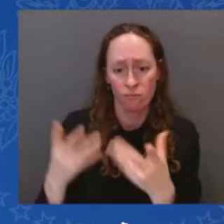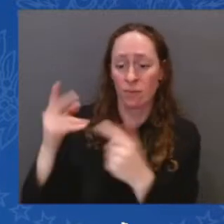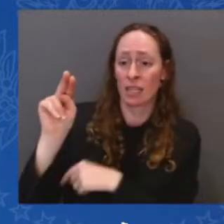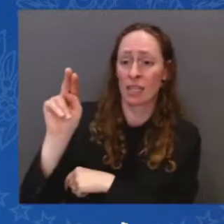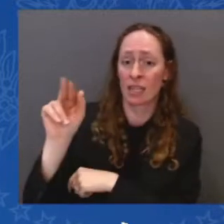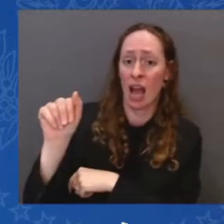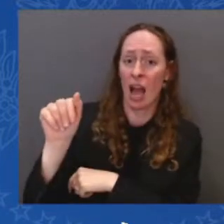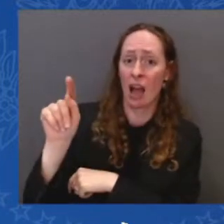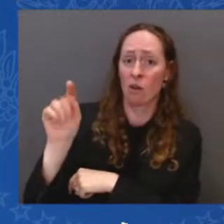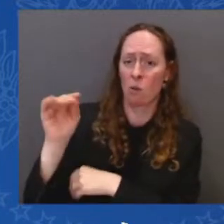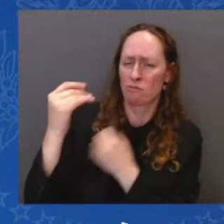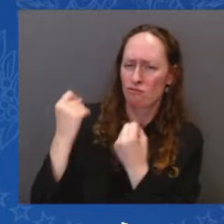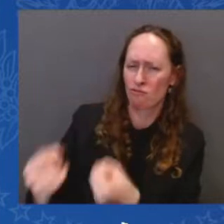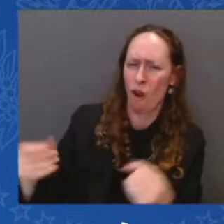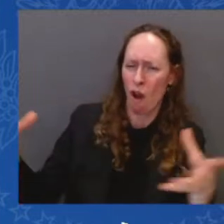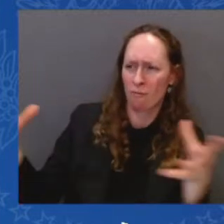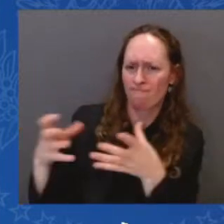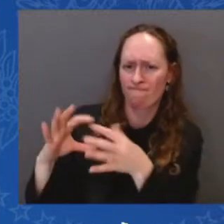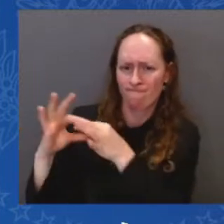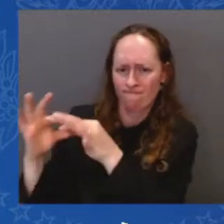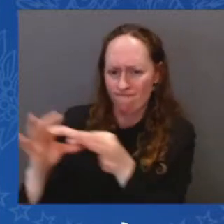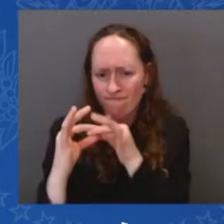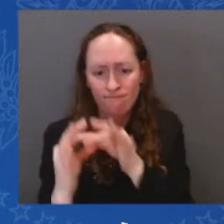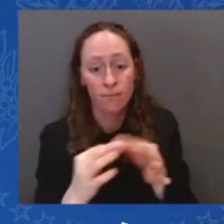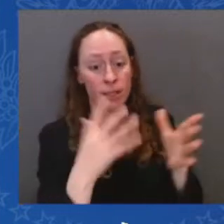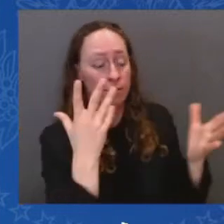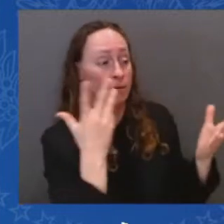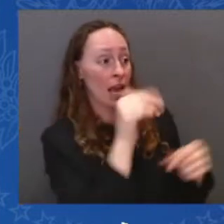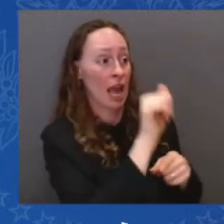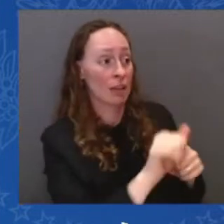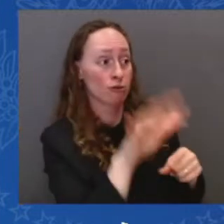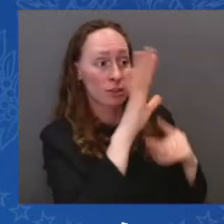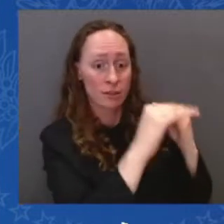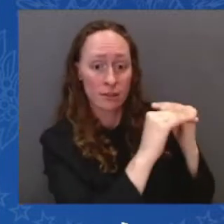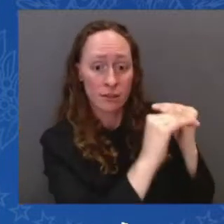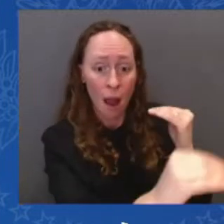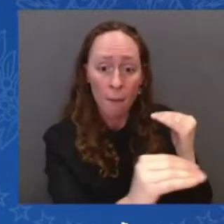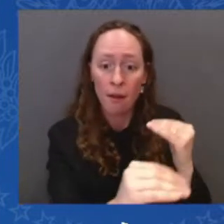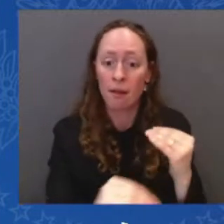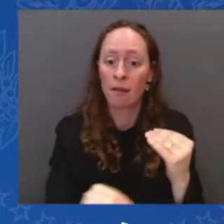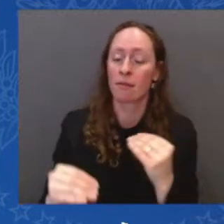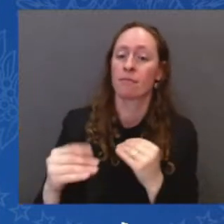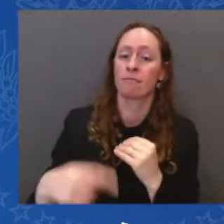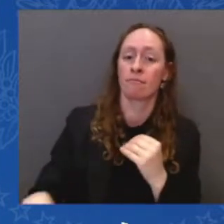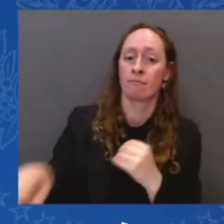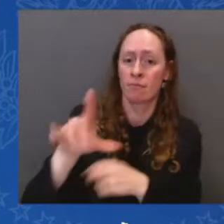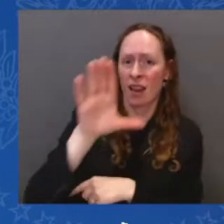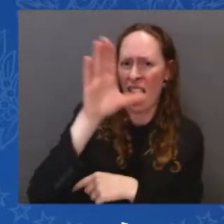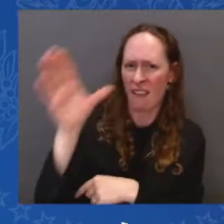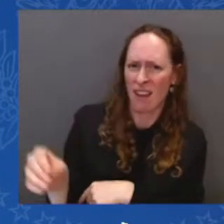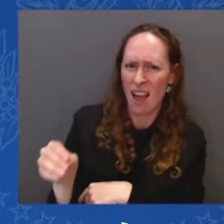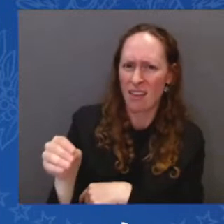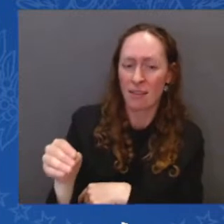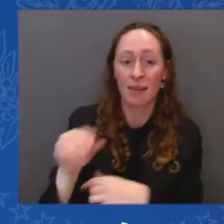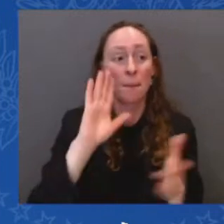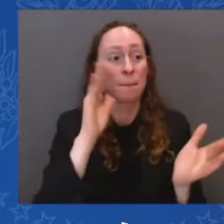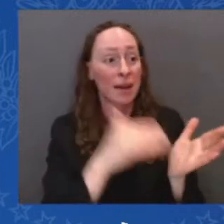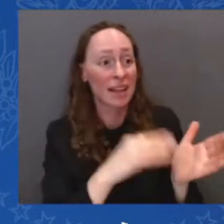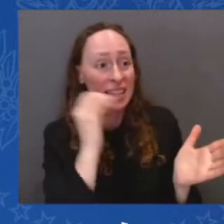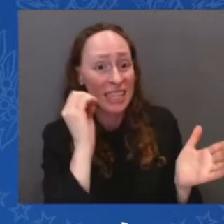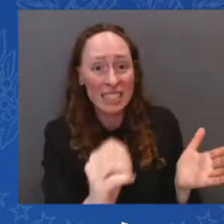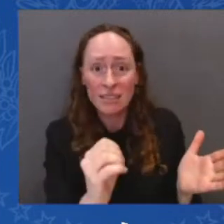We fought terrorists in Africa and the Middle East. We defended the homeland, provided support in countless